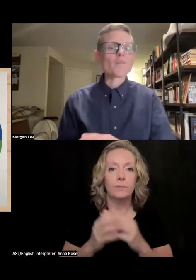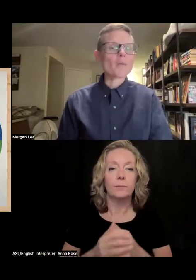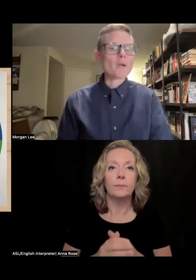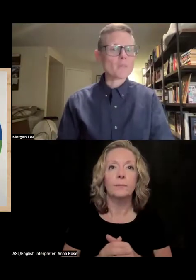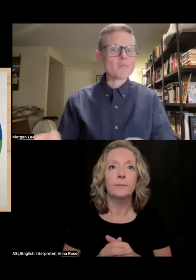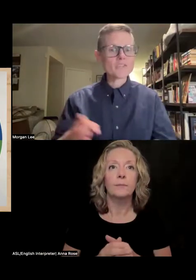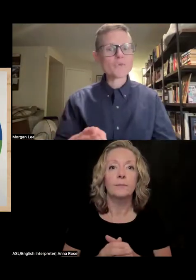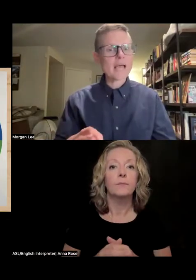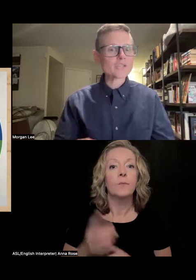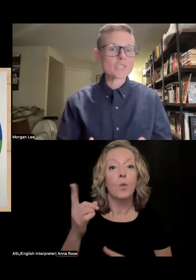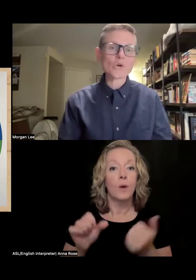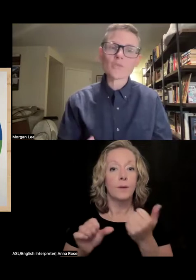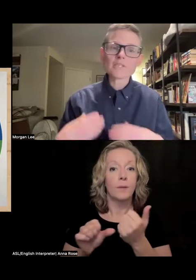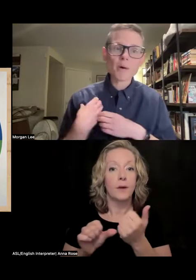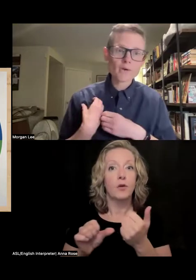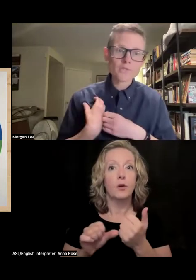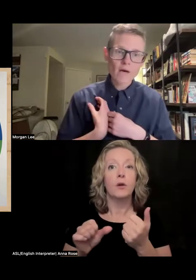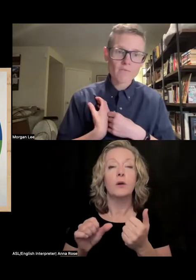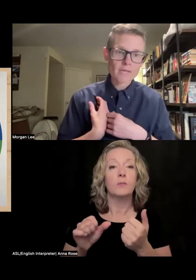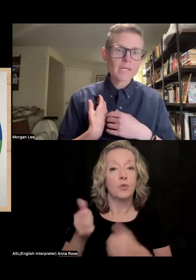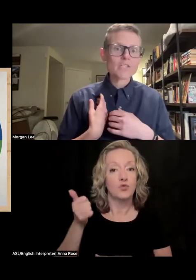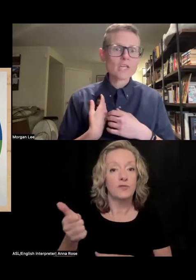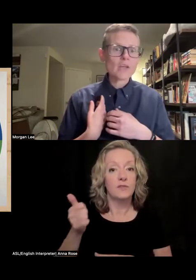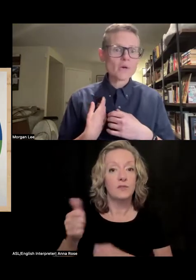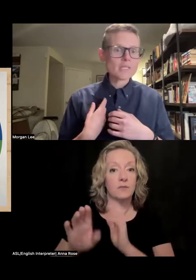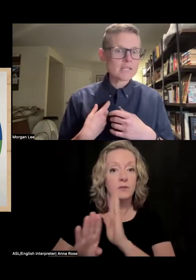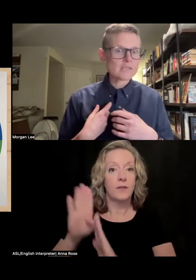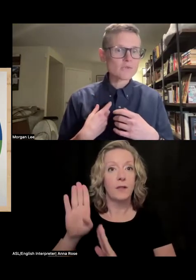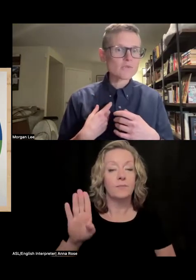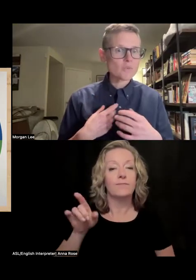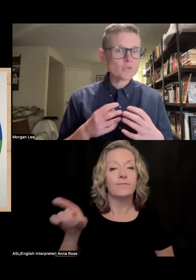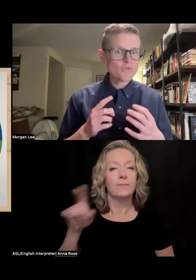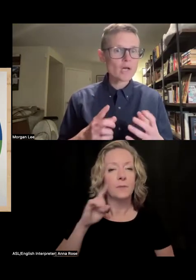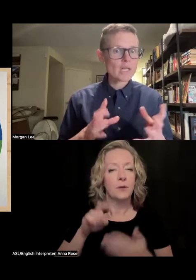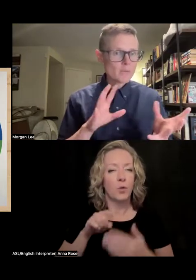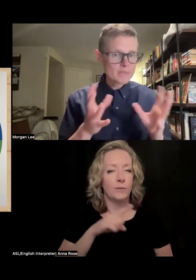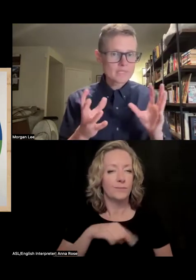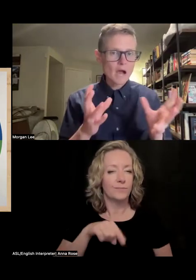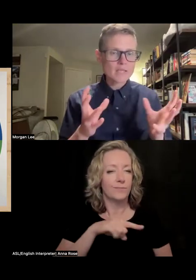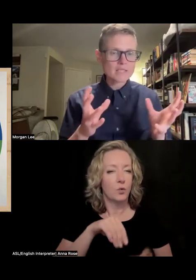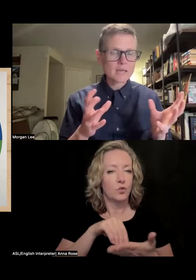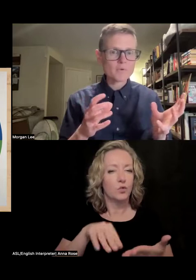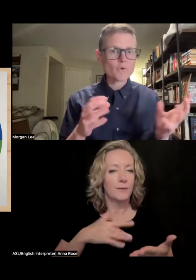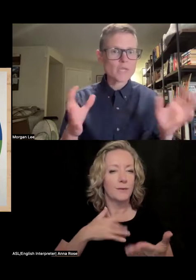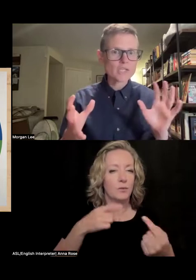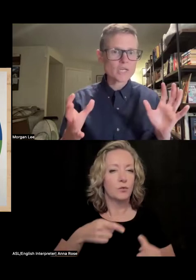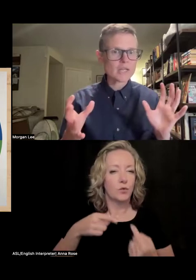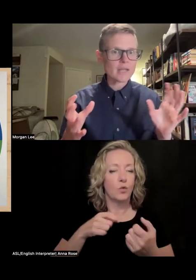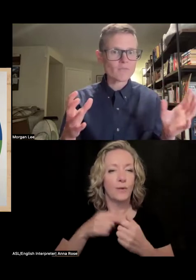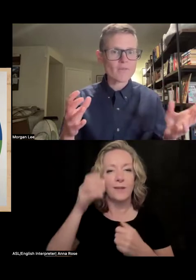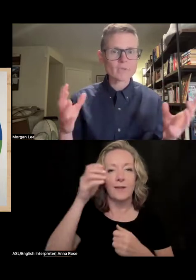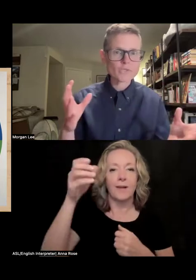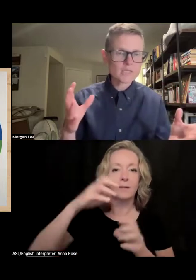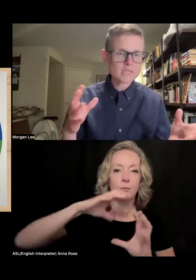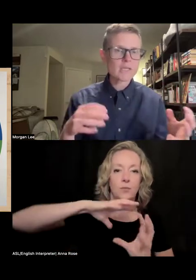One of our paraprofessionals actually took this upon herself. She noticed that students were struggling with this concept of rotation